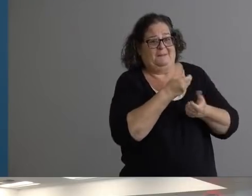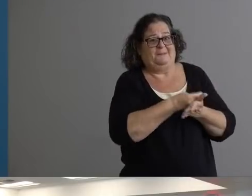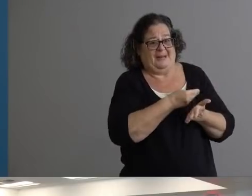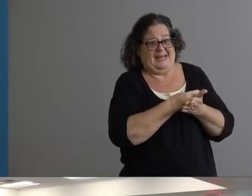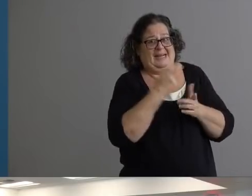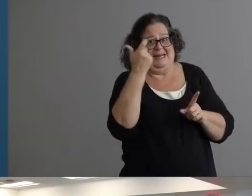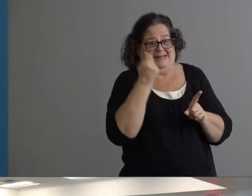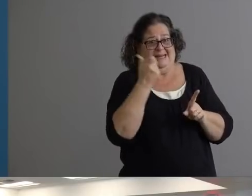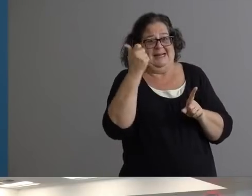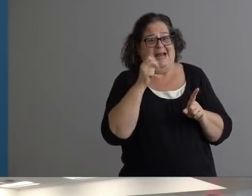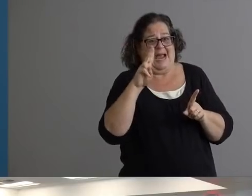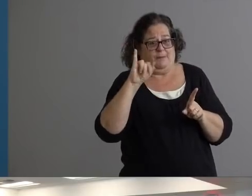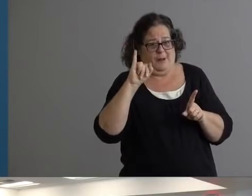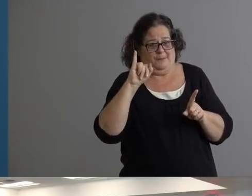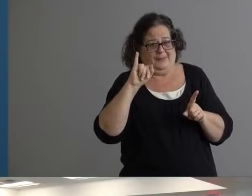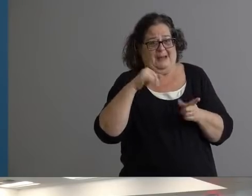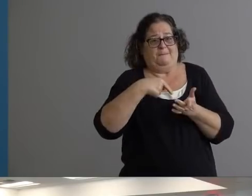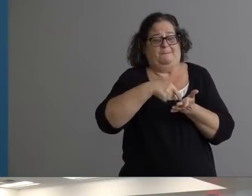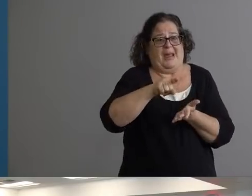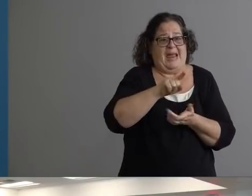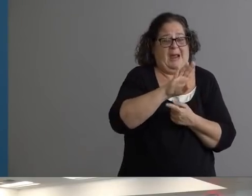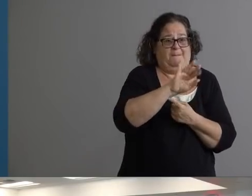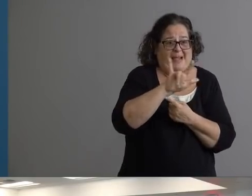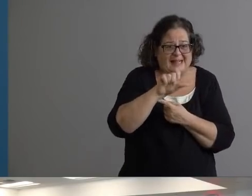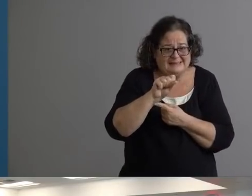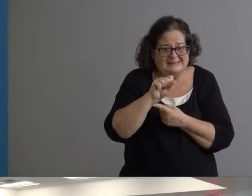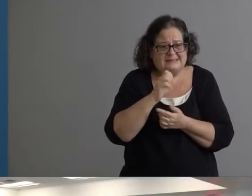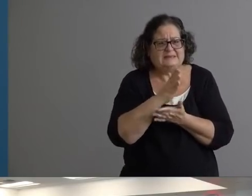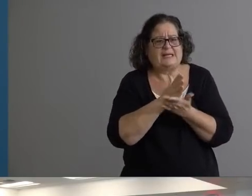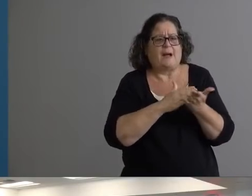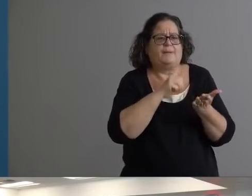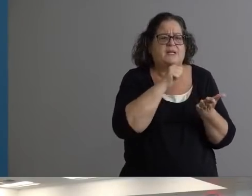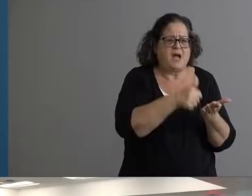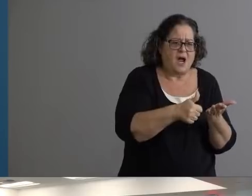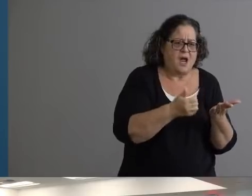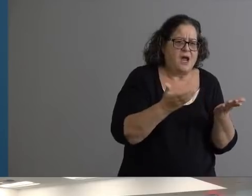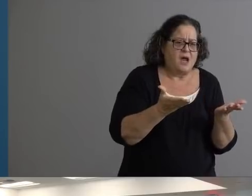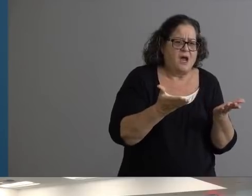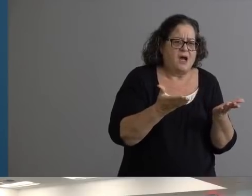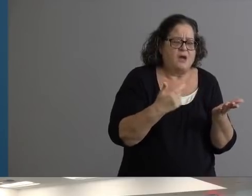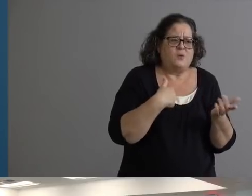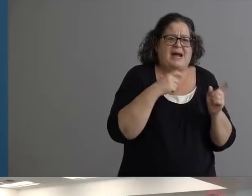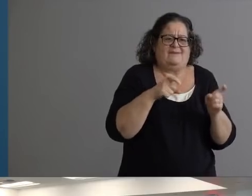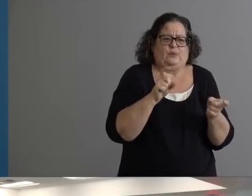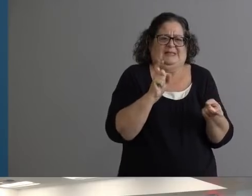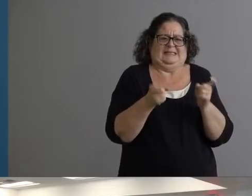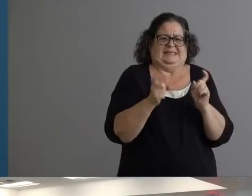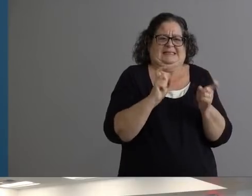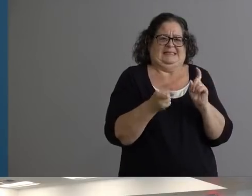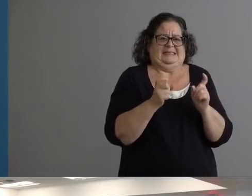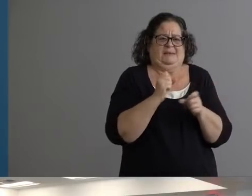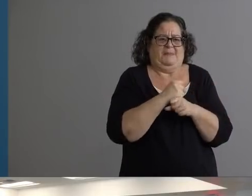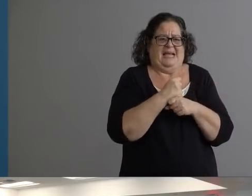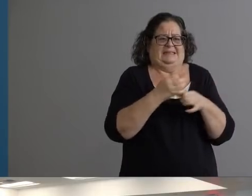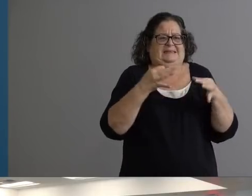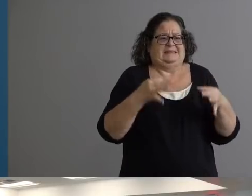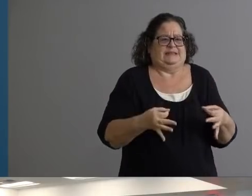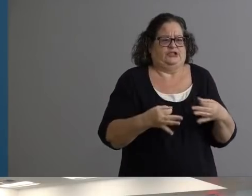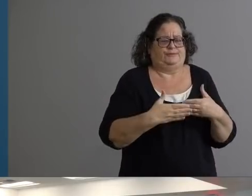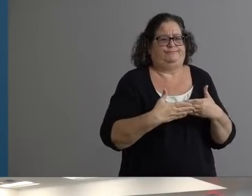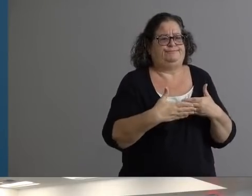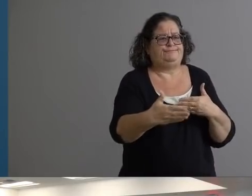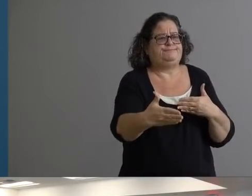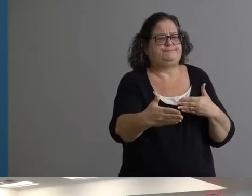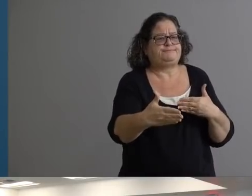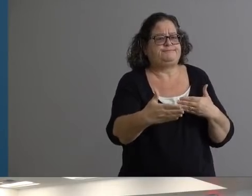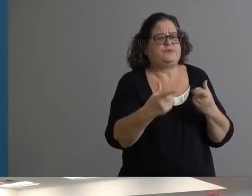the total situation as we make decisions going forward. Governor, there are people who should be covered under this executive order and